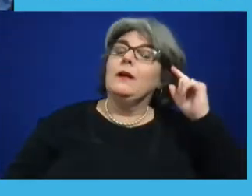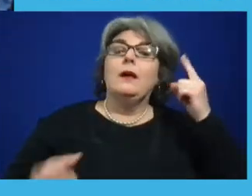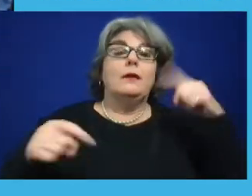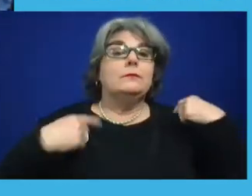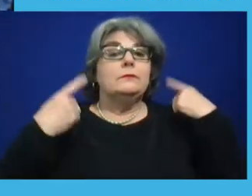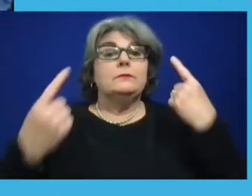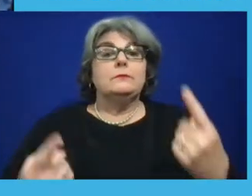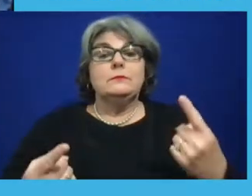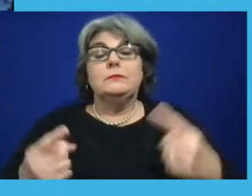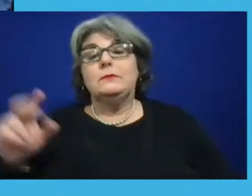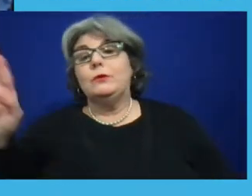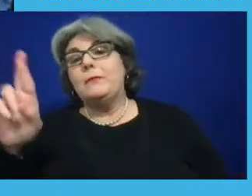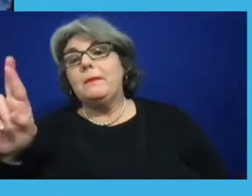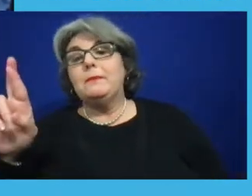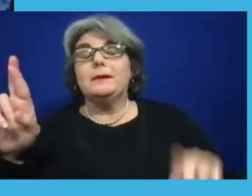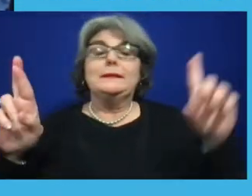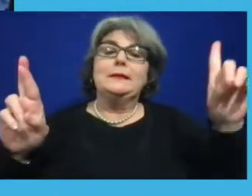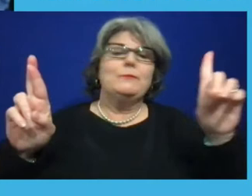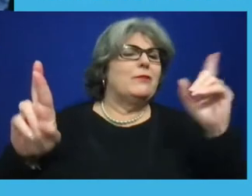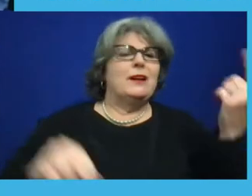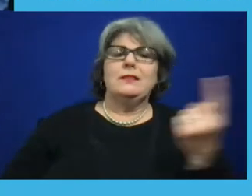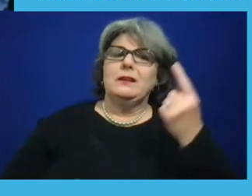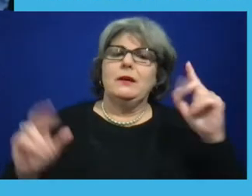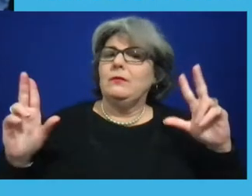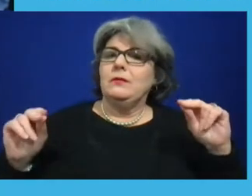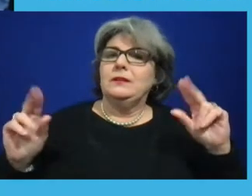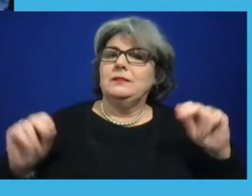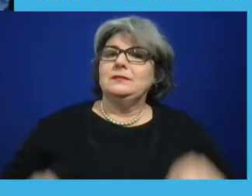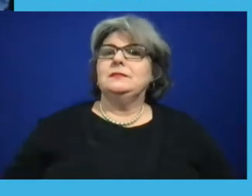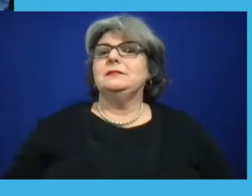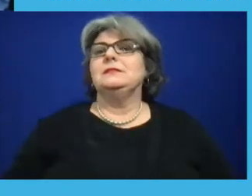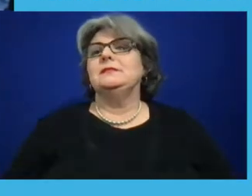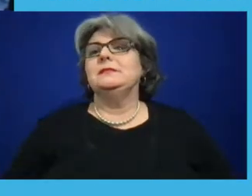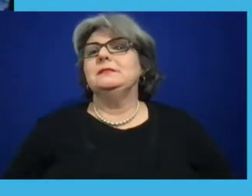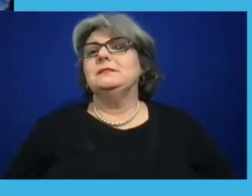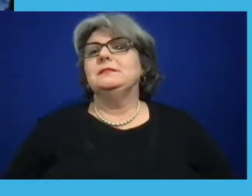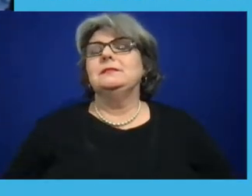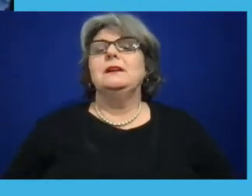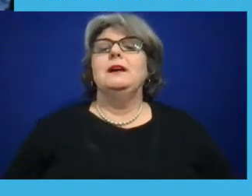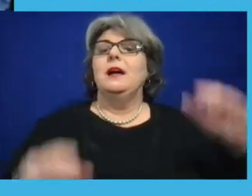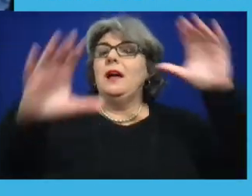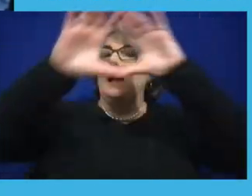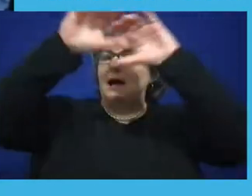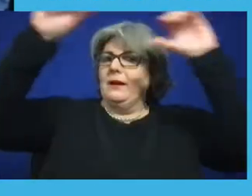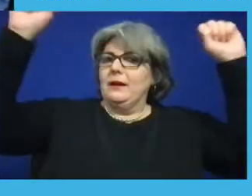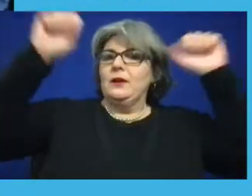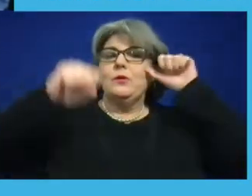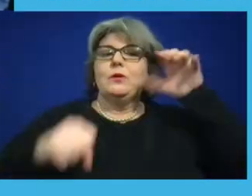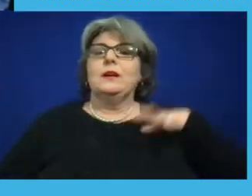And let me be clear about this, Georgia. This hasn't always been a partisan thing.